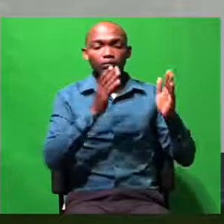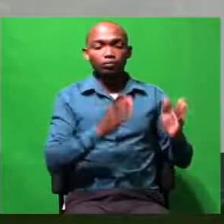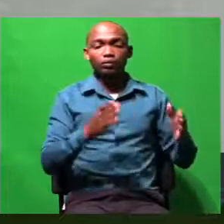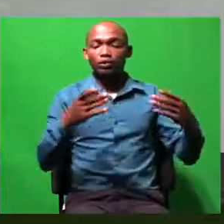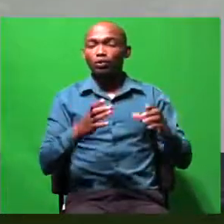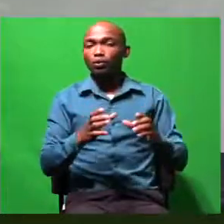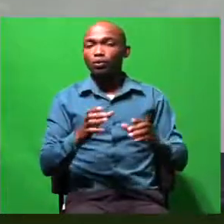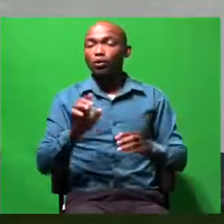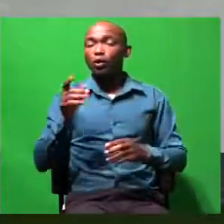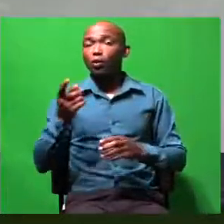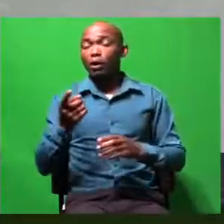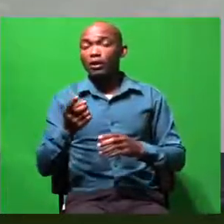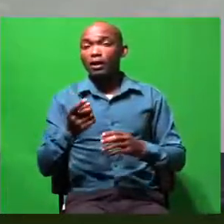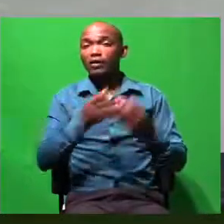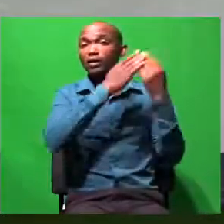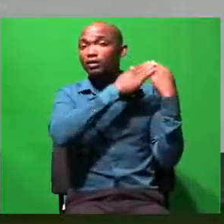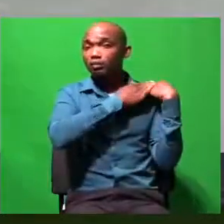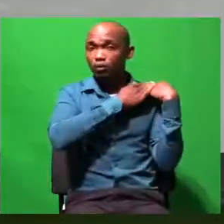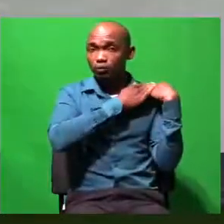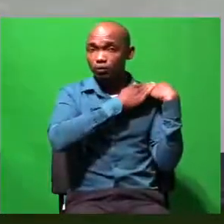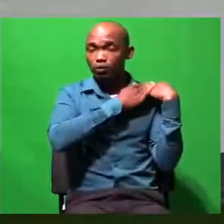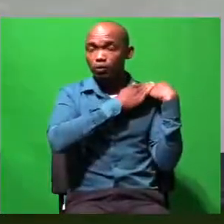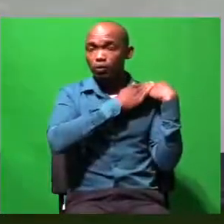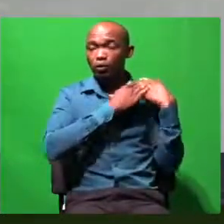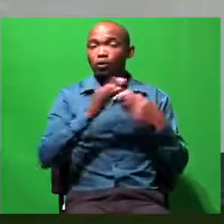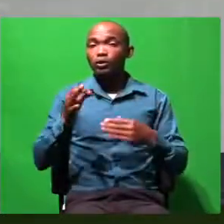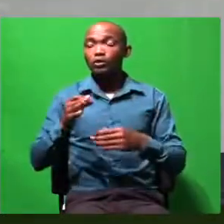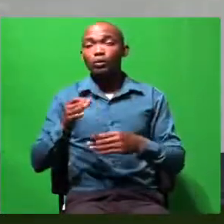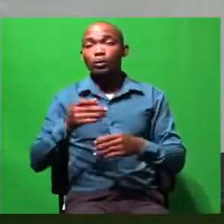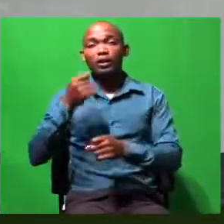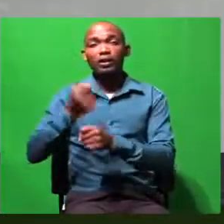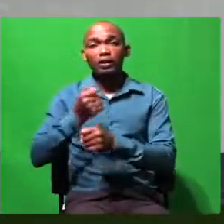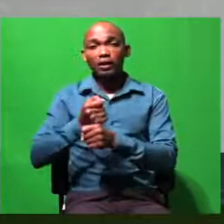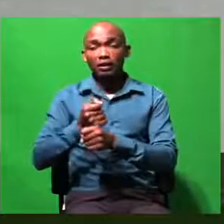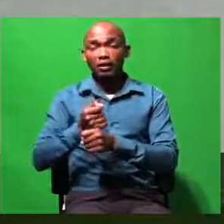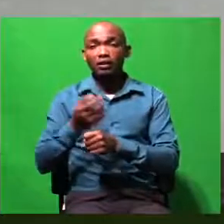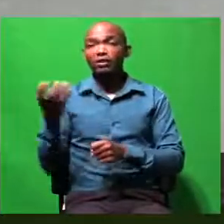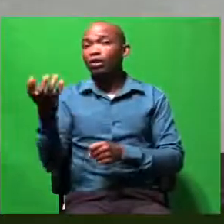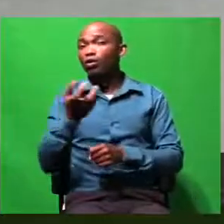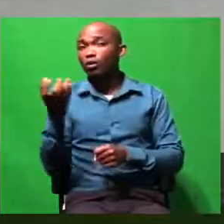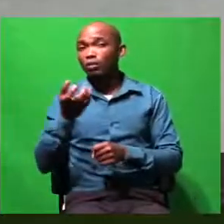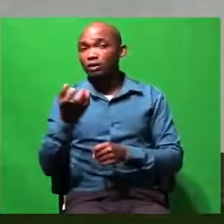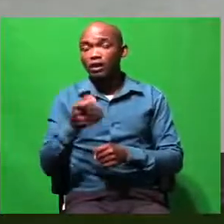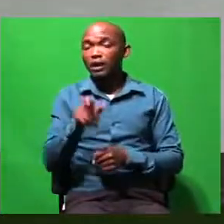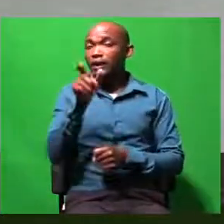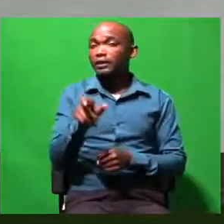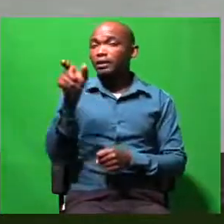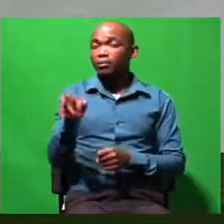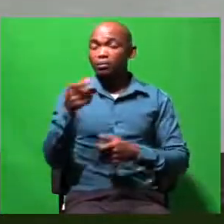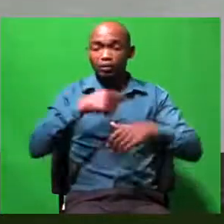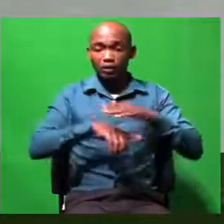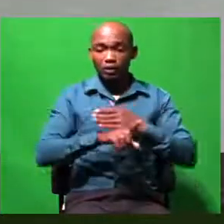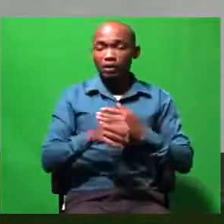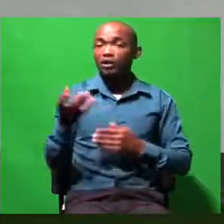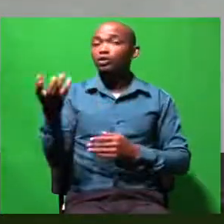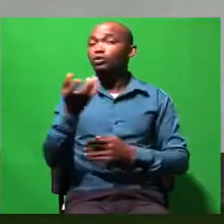special group. What are the responsibilities? What should be done as a community, as a